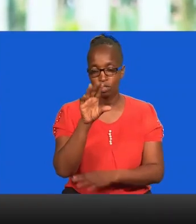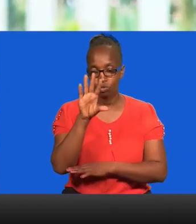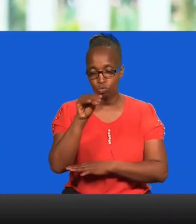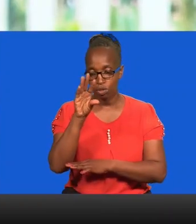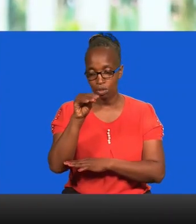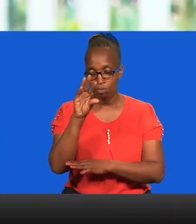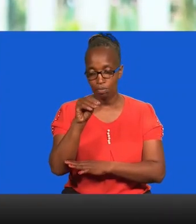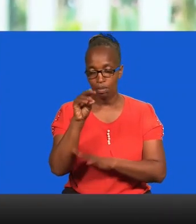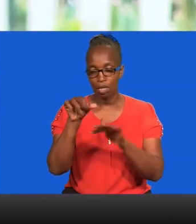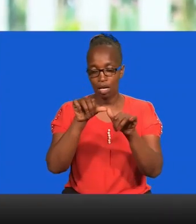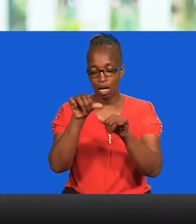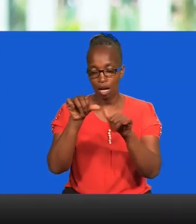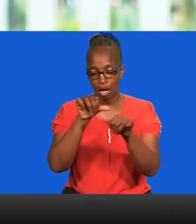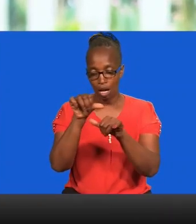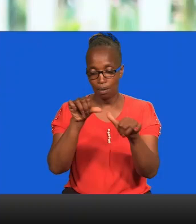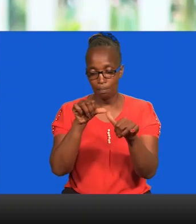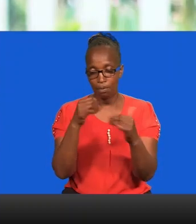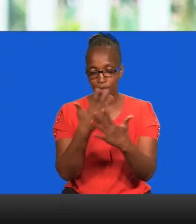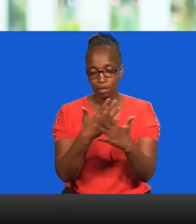the things that we are doing.